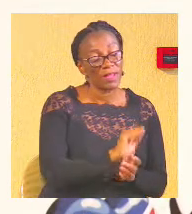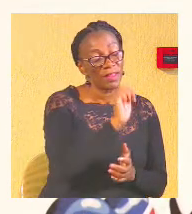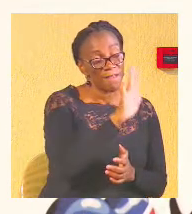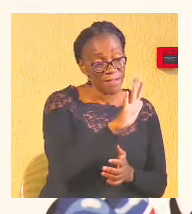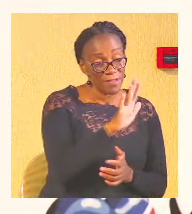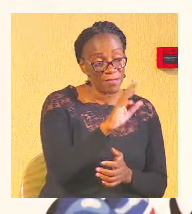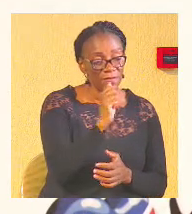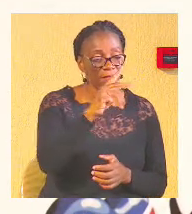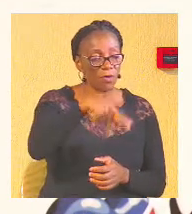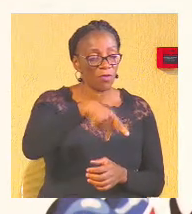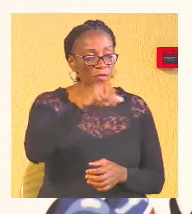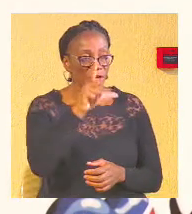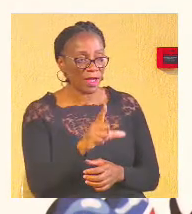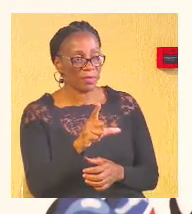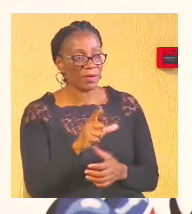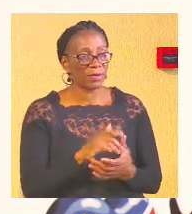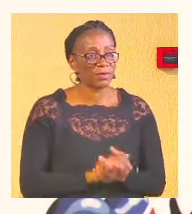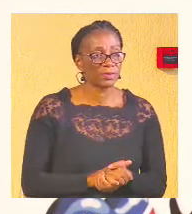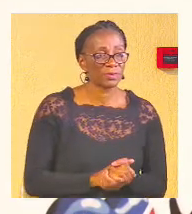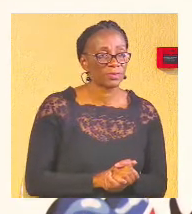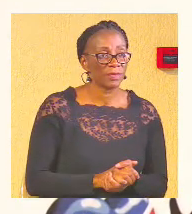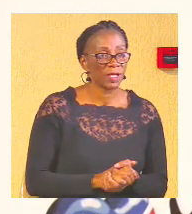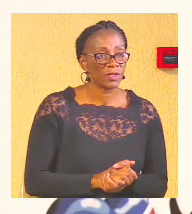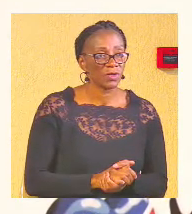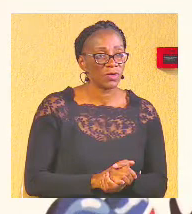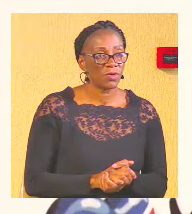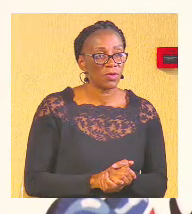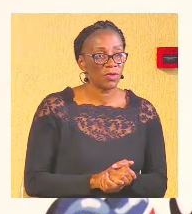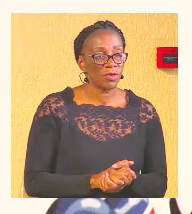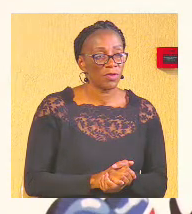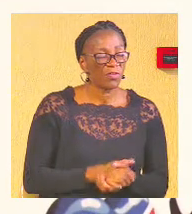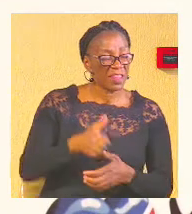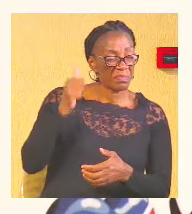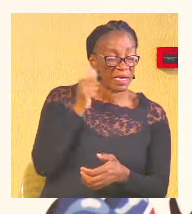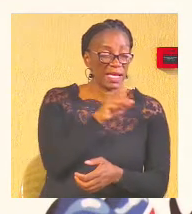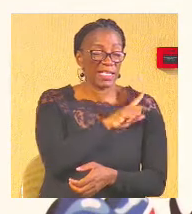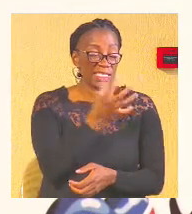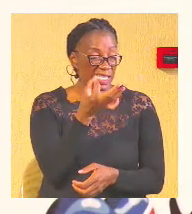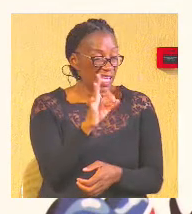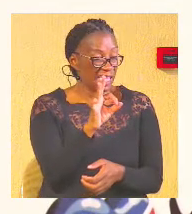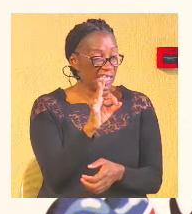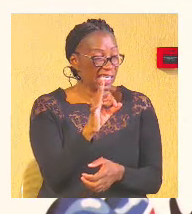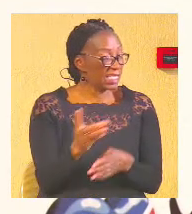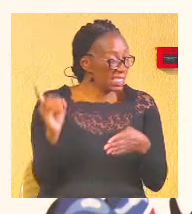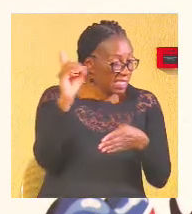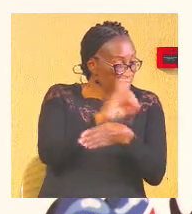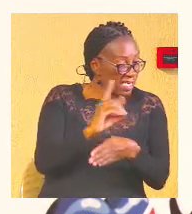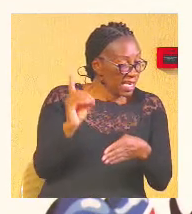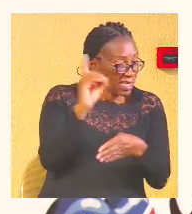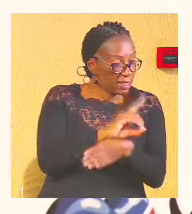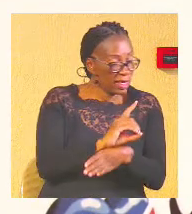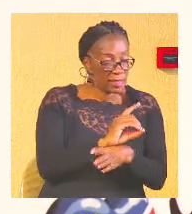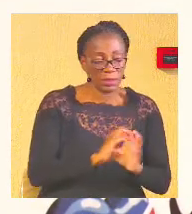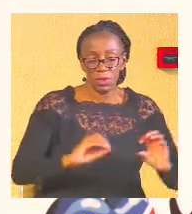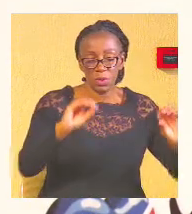for the past 19 or so days, we have not had any other positive case. However, we